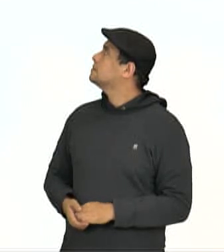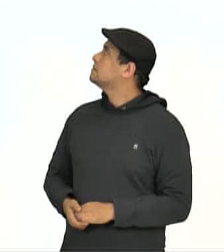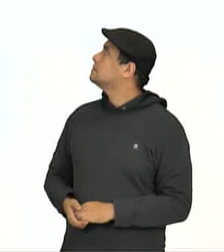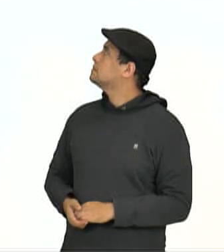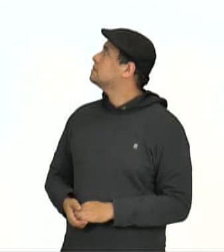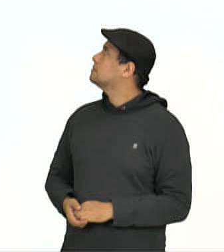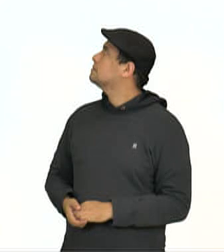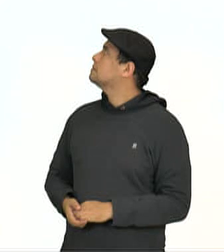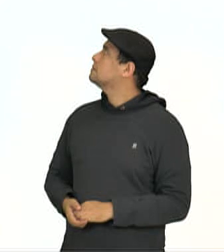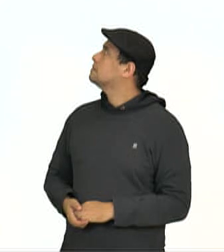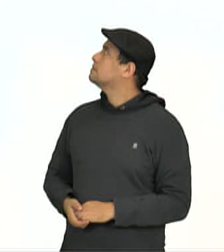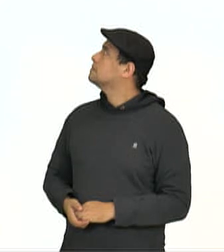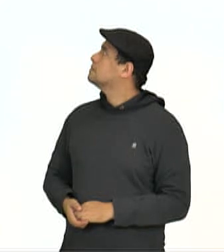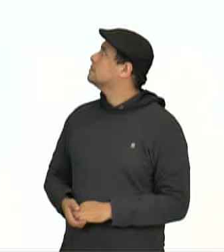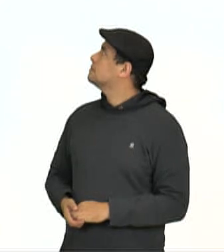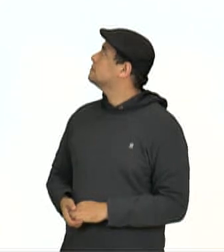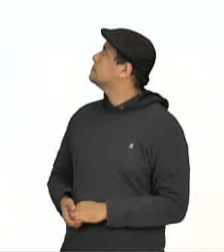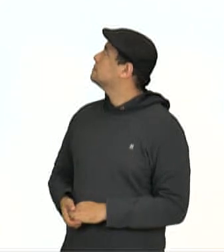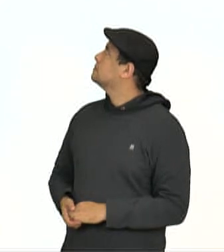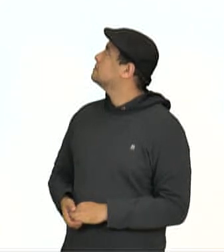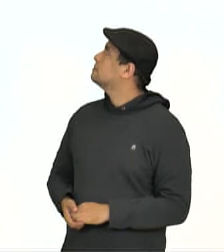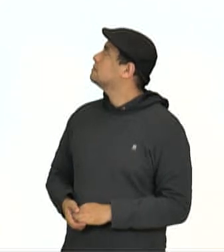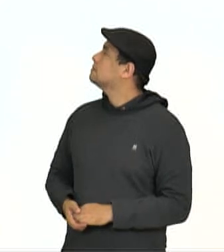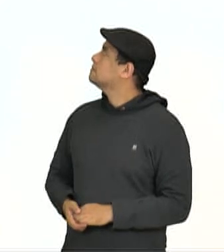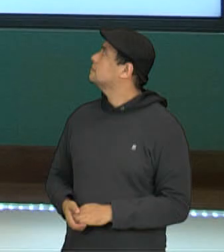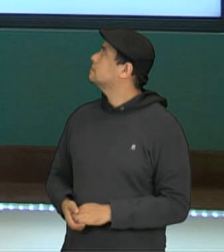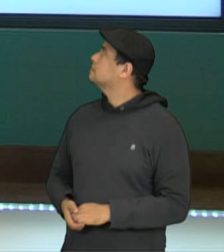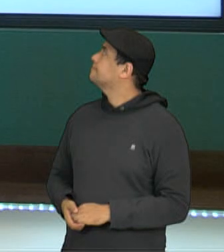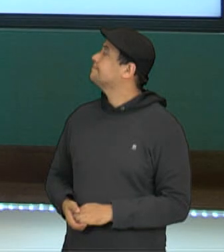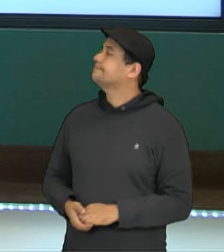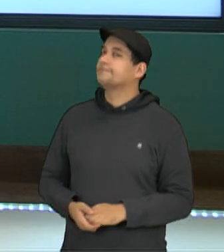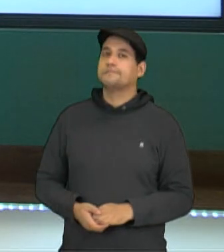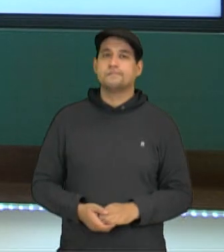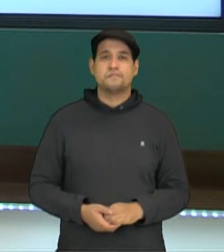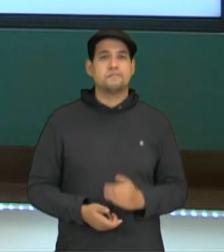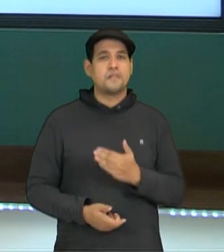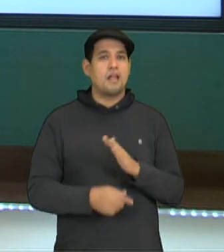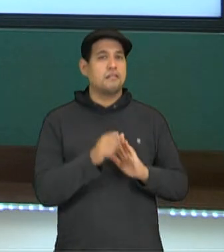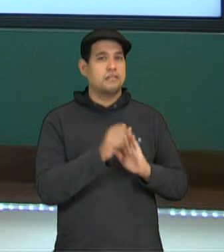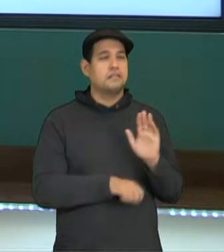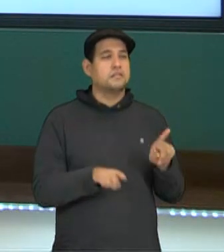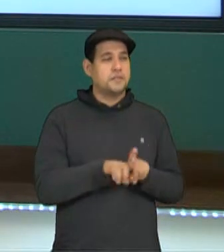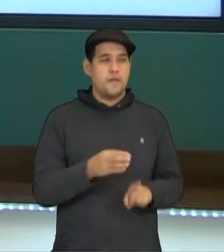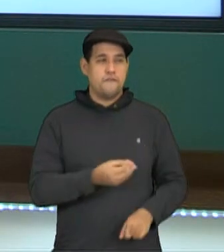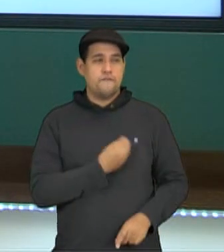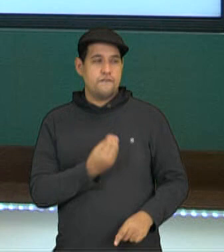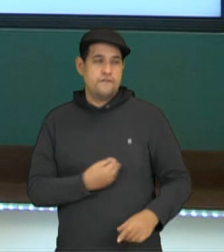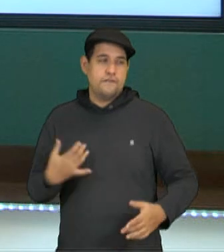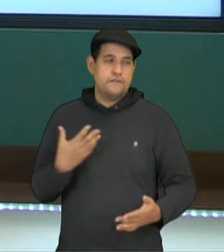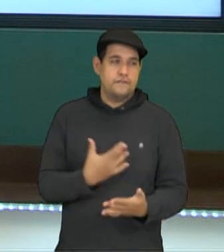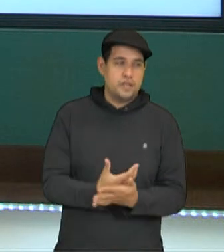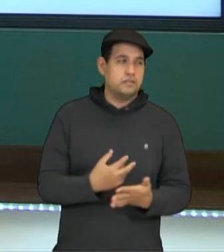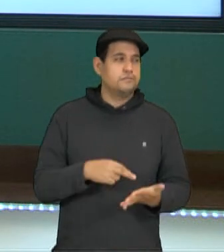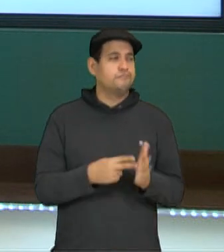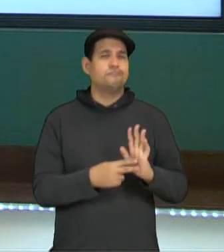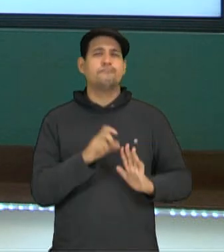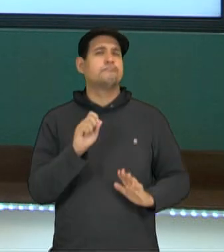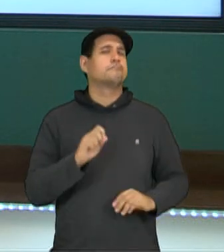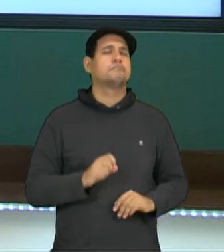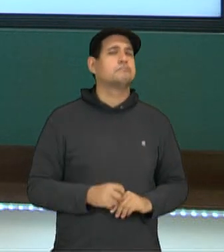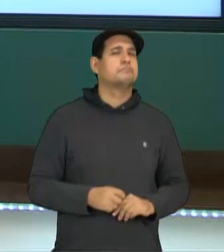on anyone to get by. Que esse texto aqui também sirva como lição de vida para vocês, gente. Basicamente é o seguinte,